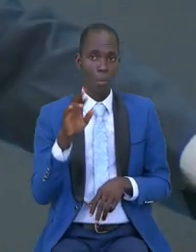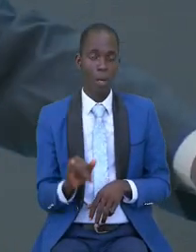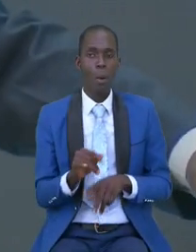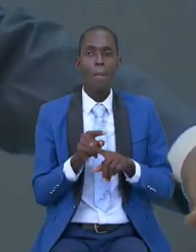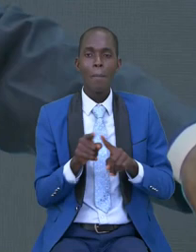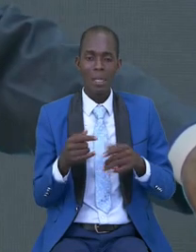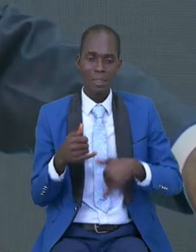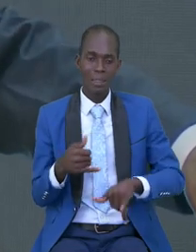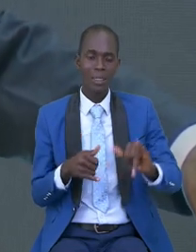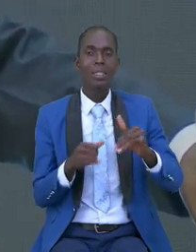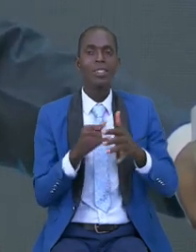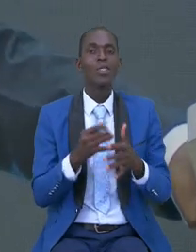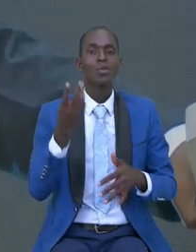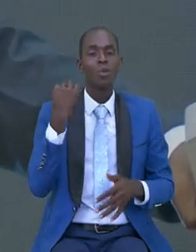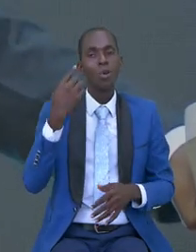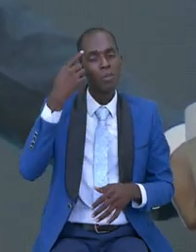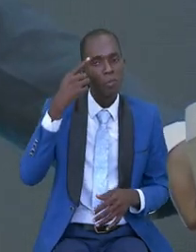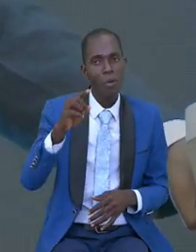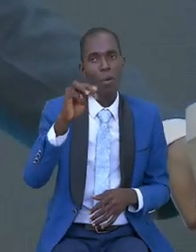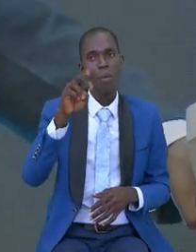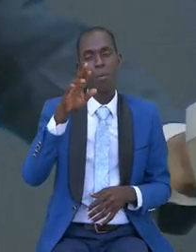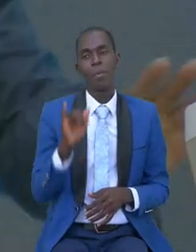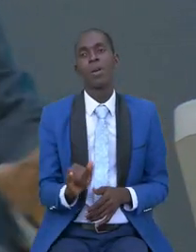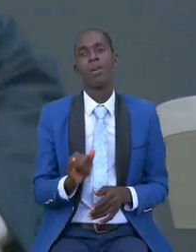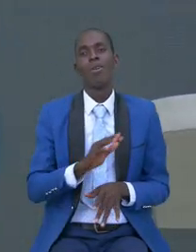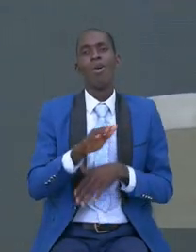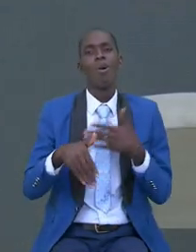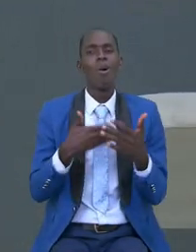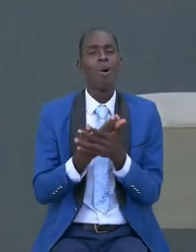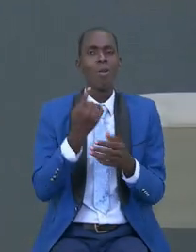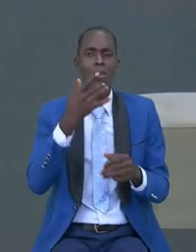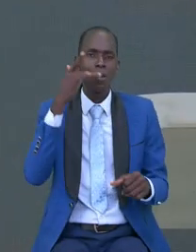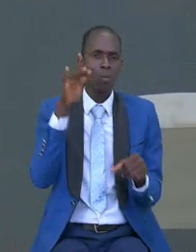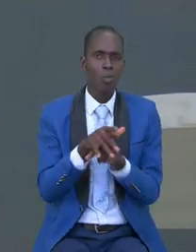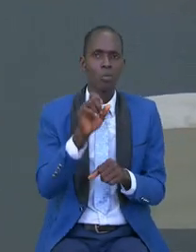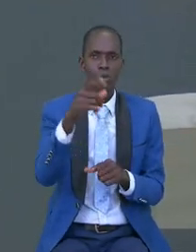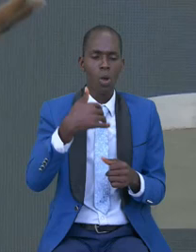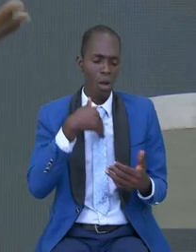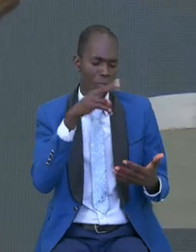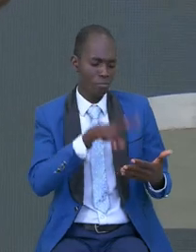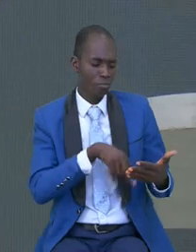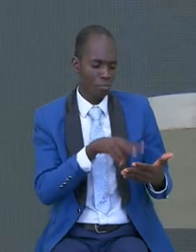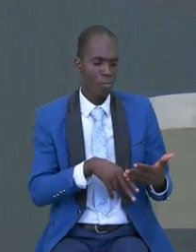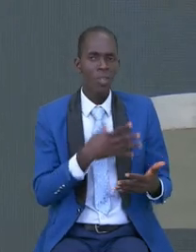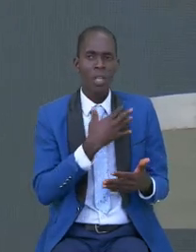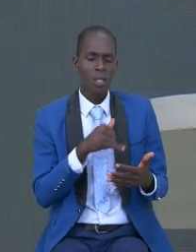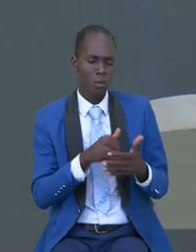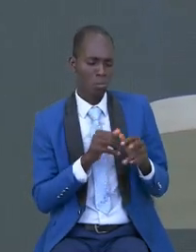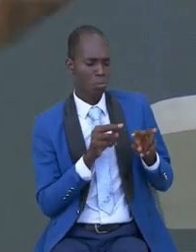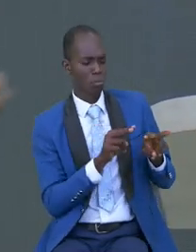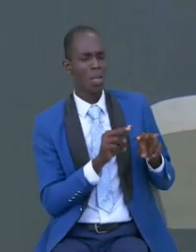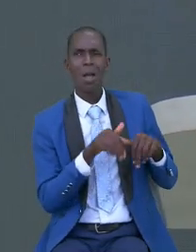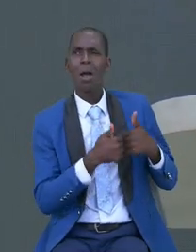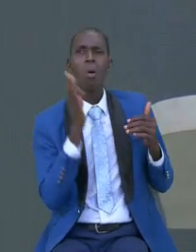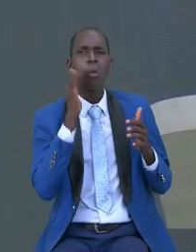it was for her. All the promises you have read, and it appears, how will that